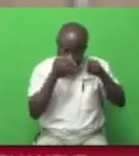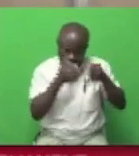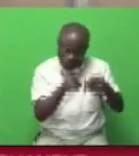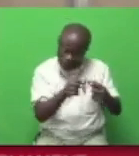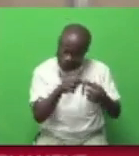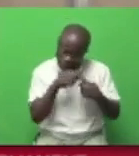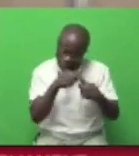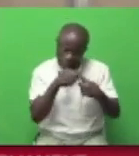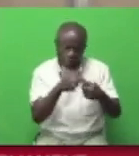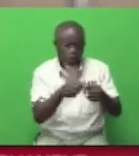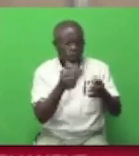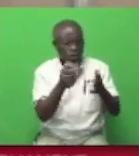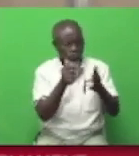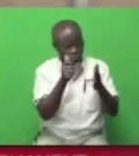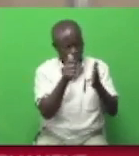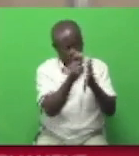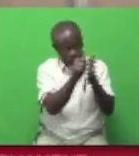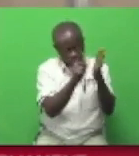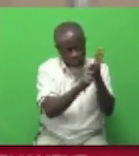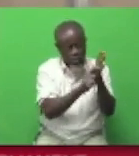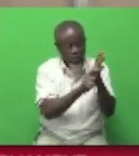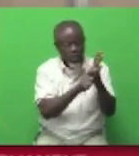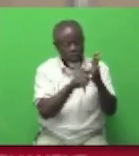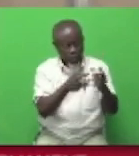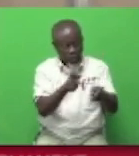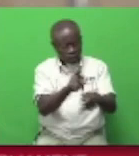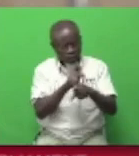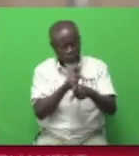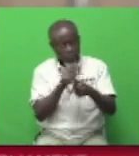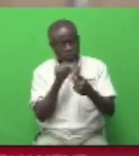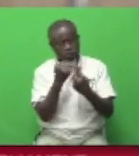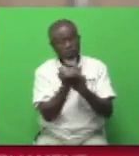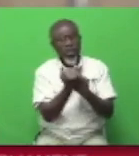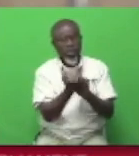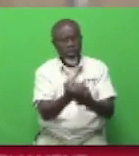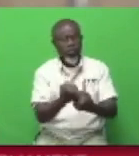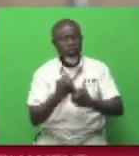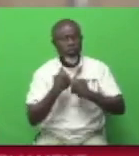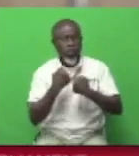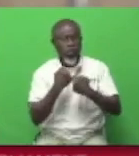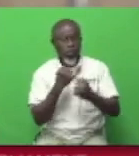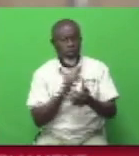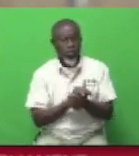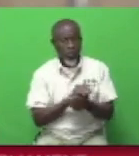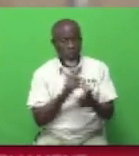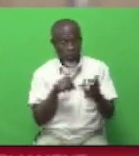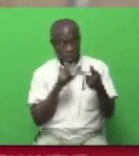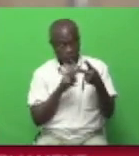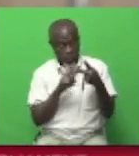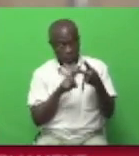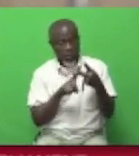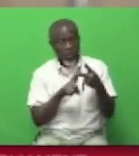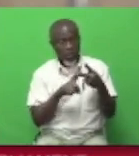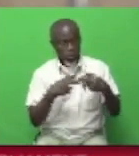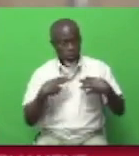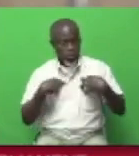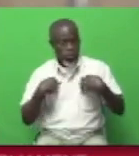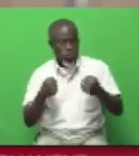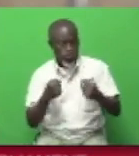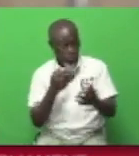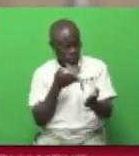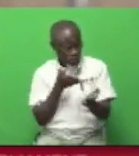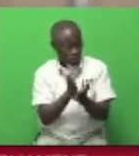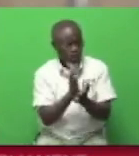keep our social fabric strong. And then, of course, it would be remiss of me if I don't recognize the Human Rights Unit. The Human Rights Unit,